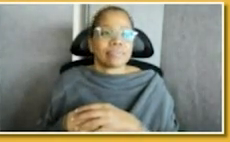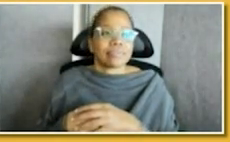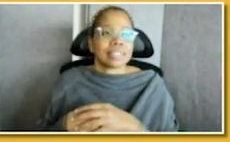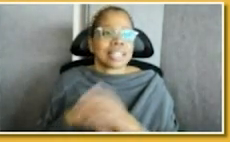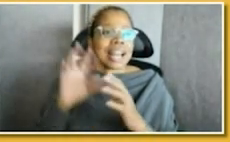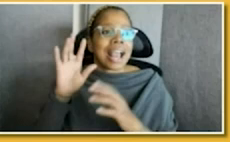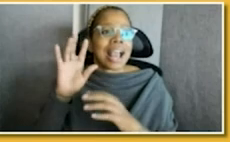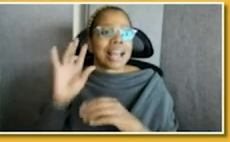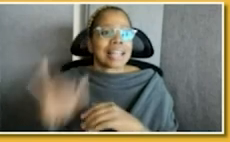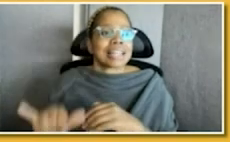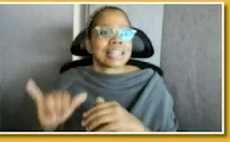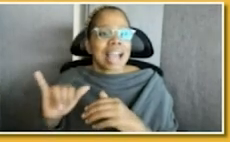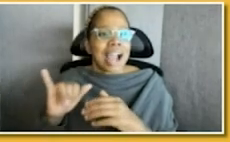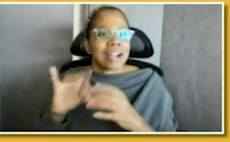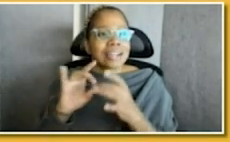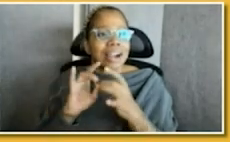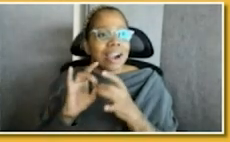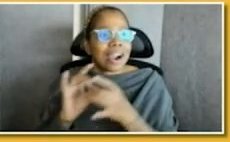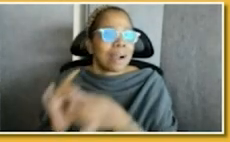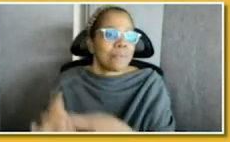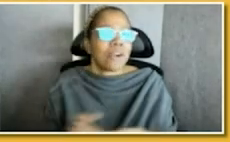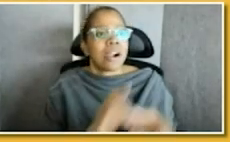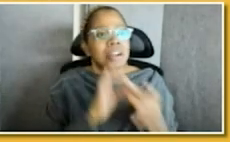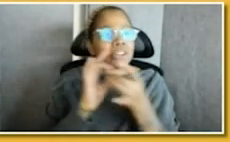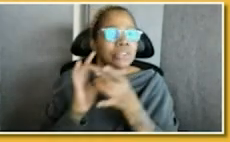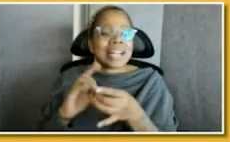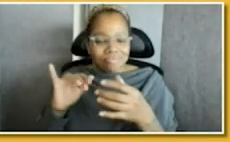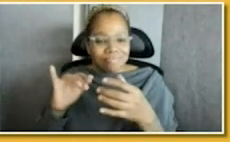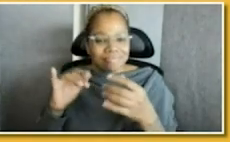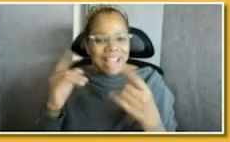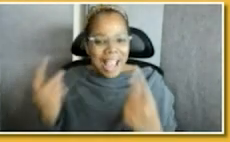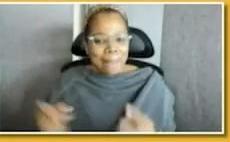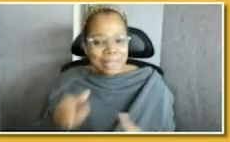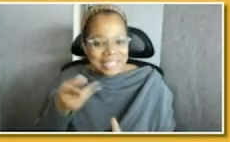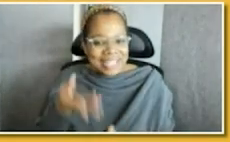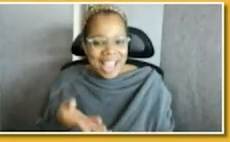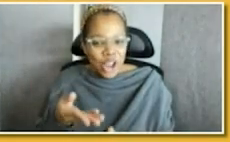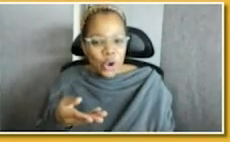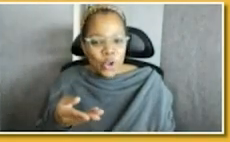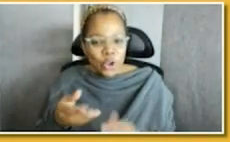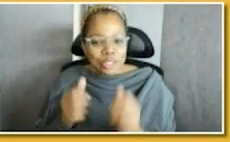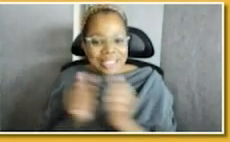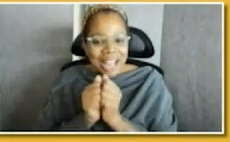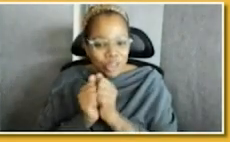that, you know, connection happens, and it's going to make people want